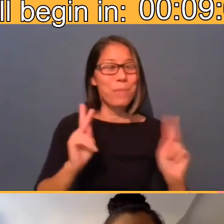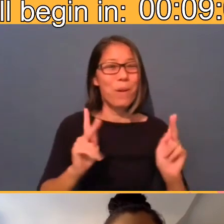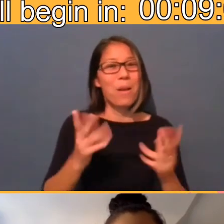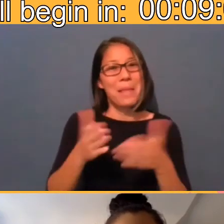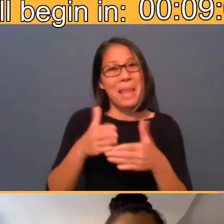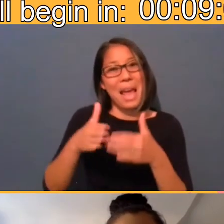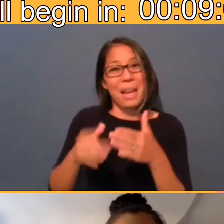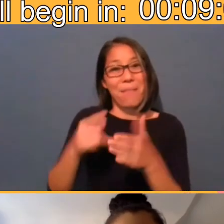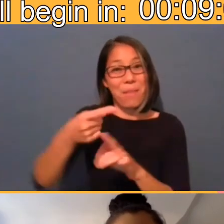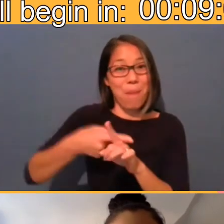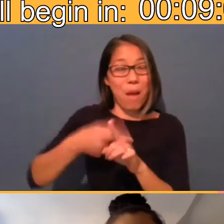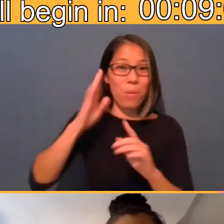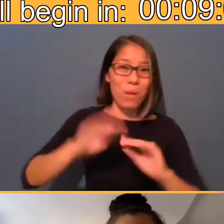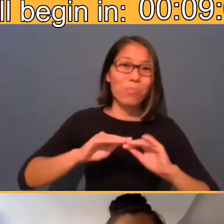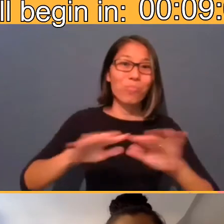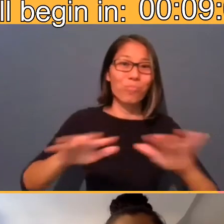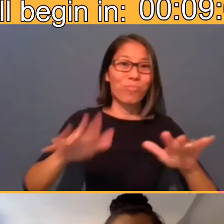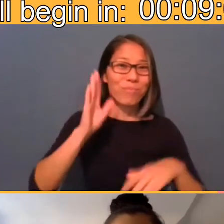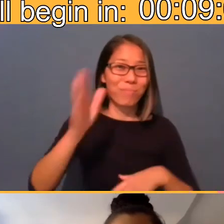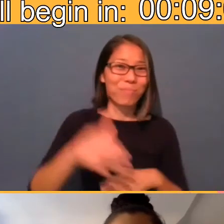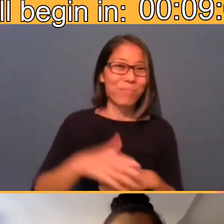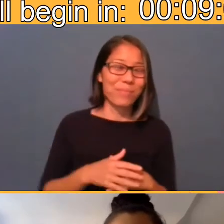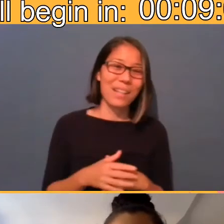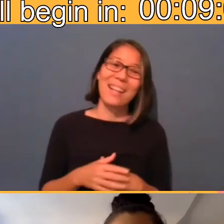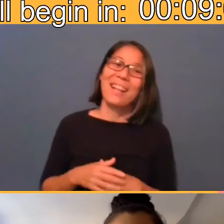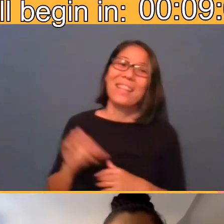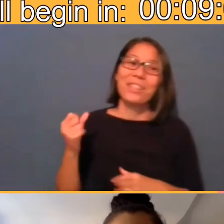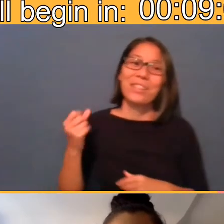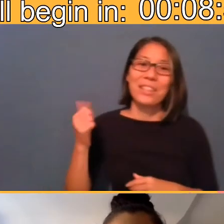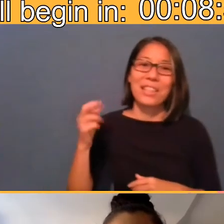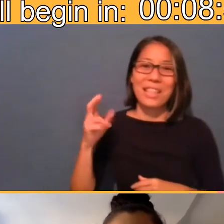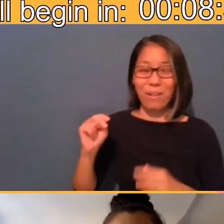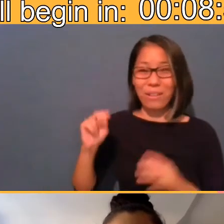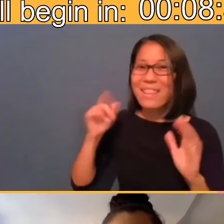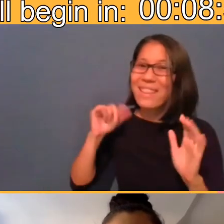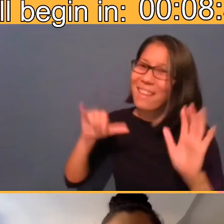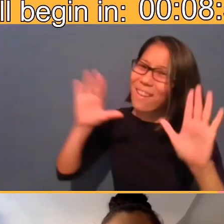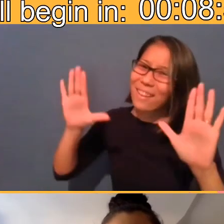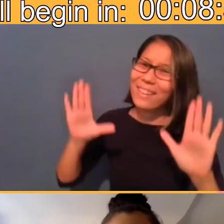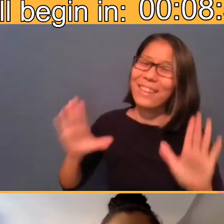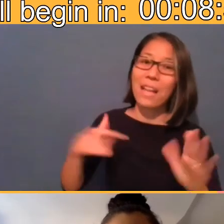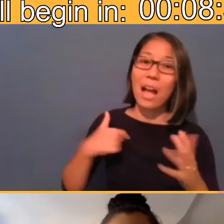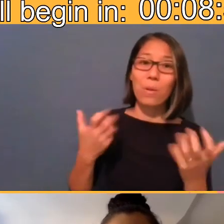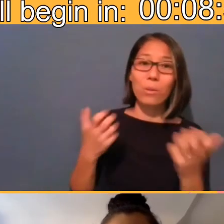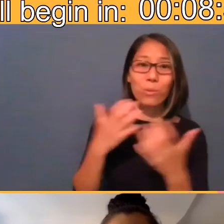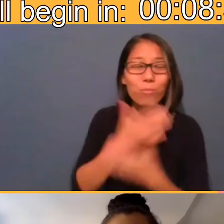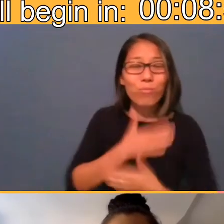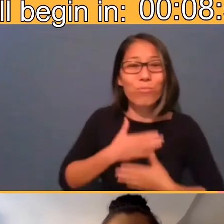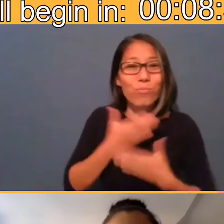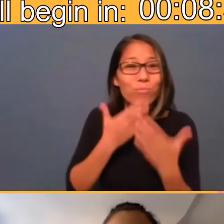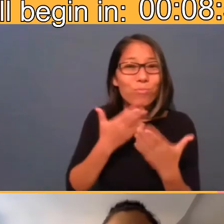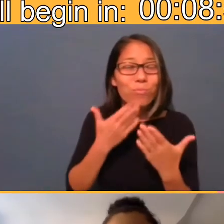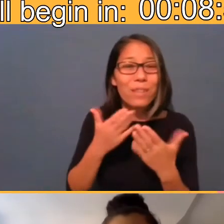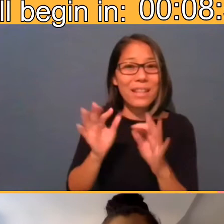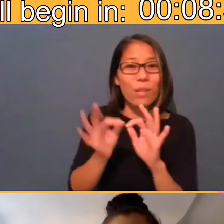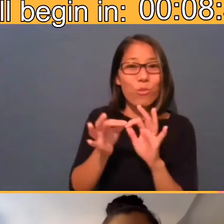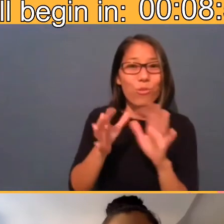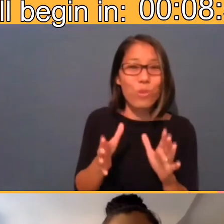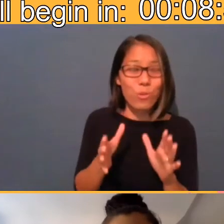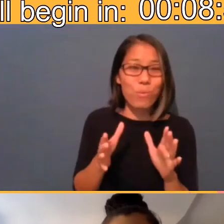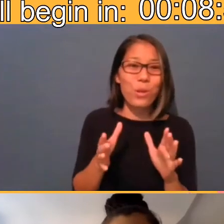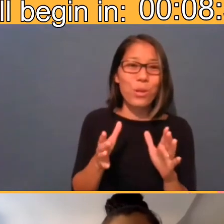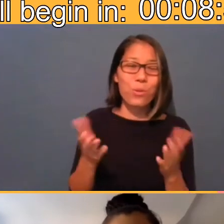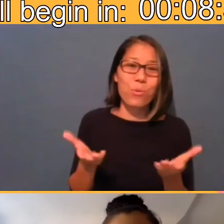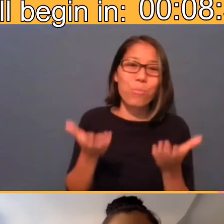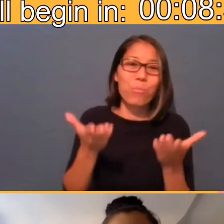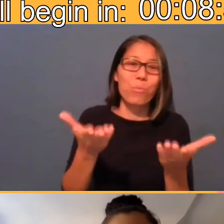That's exquisite. And I want to also appreciate the interpreters who bring just